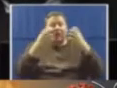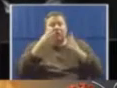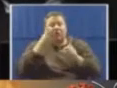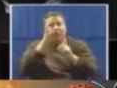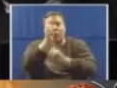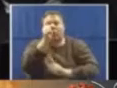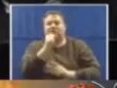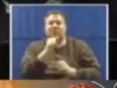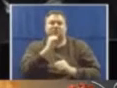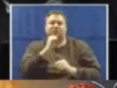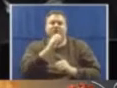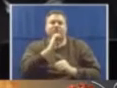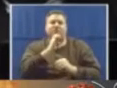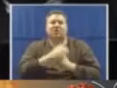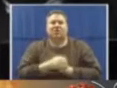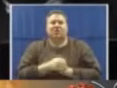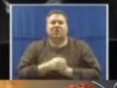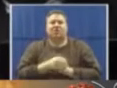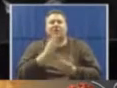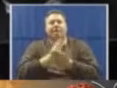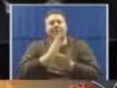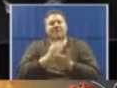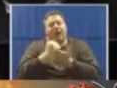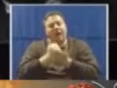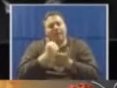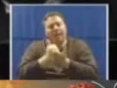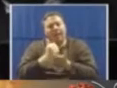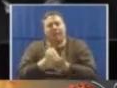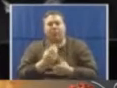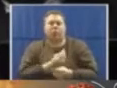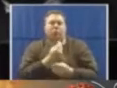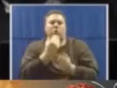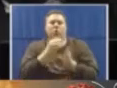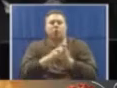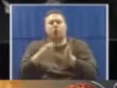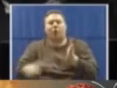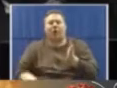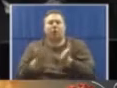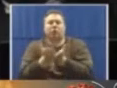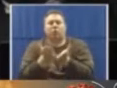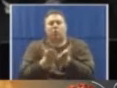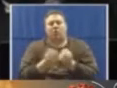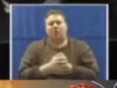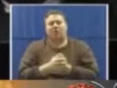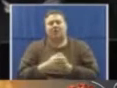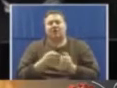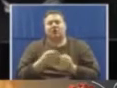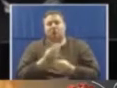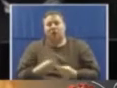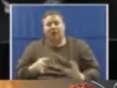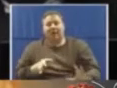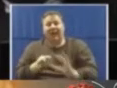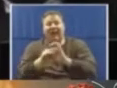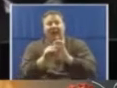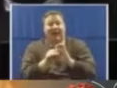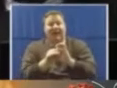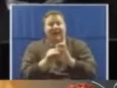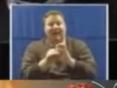areas and programs for youth that dropped out from school. Link the child, the youth, to a program in his immediate